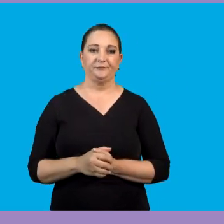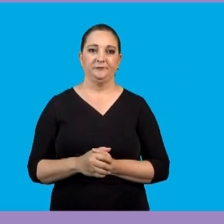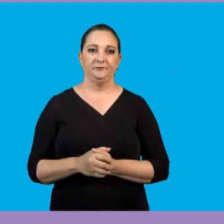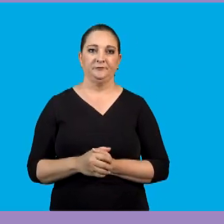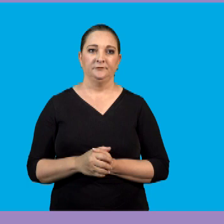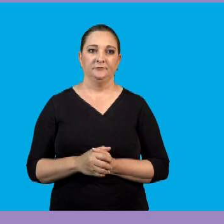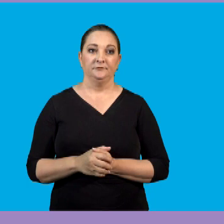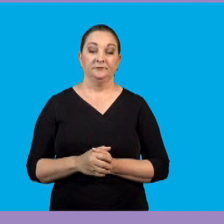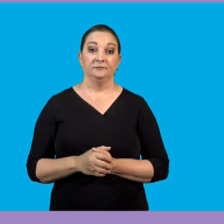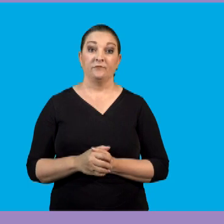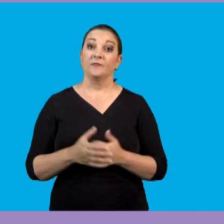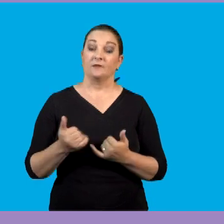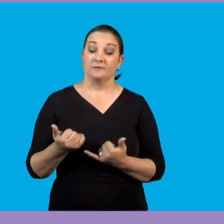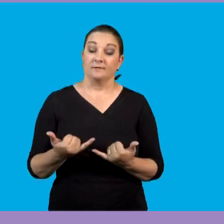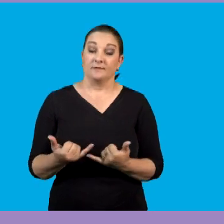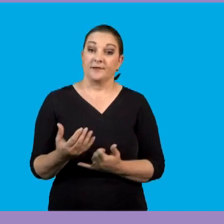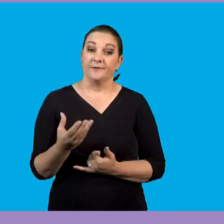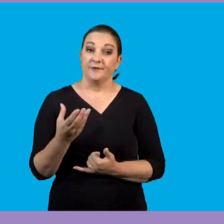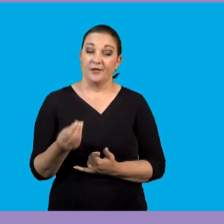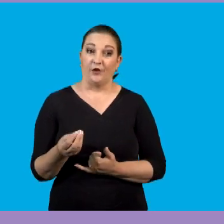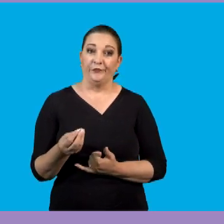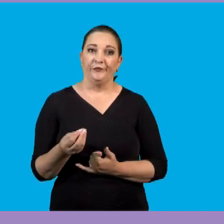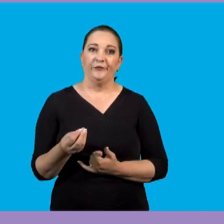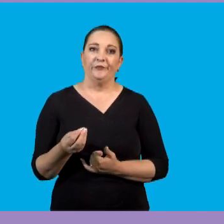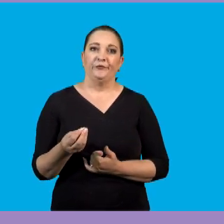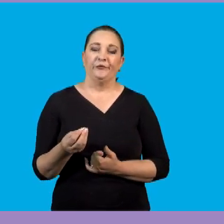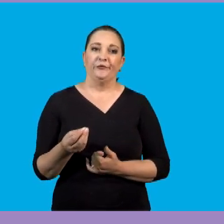Right? So we already have two